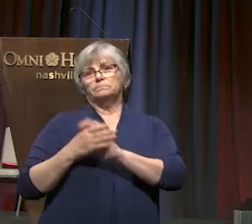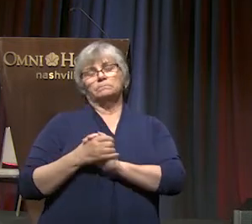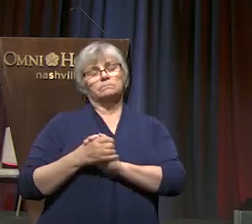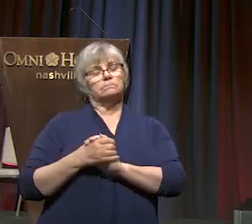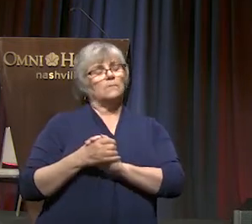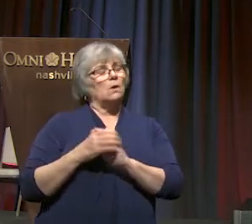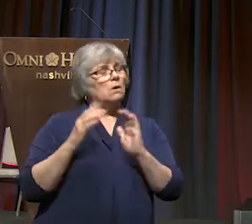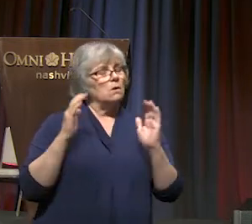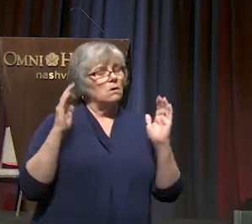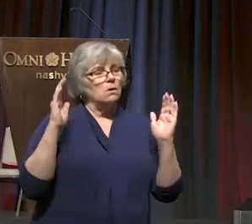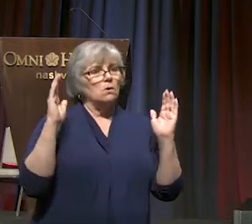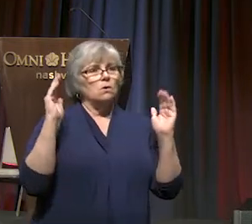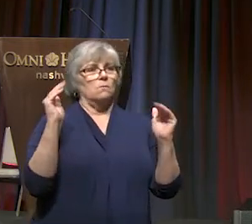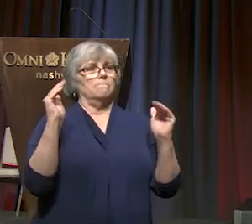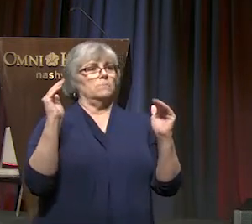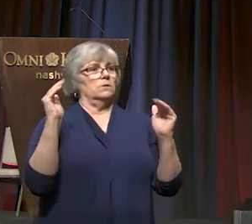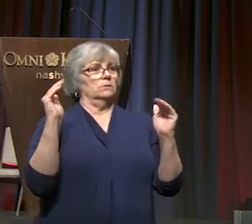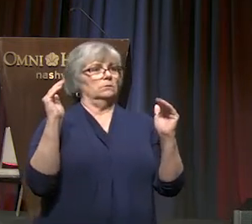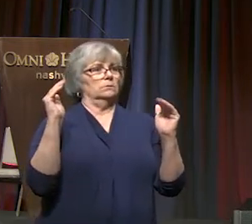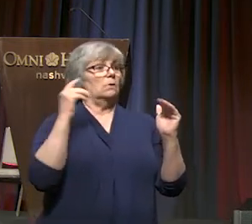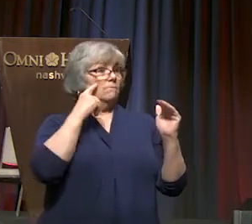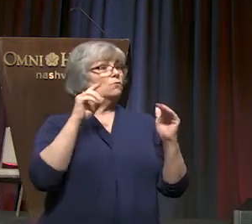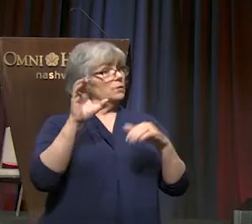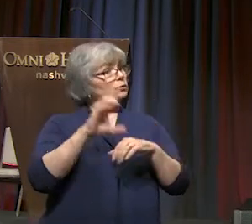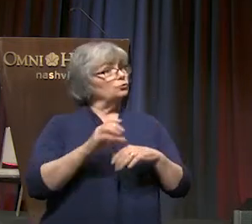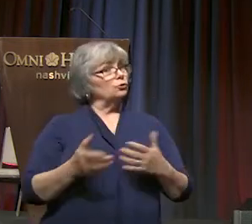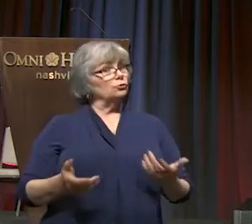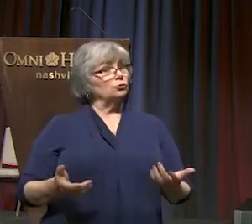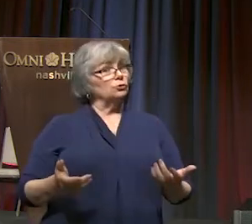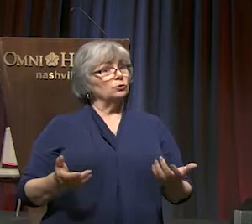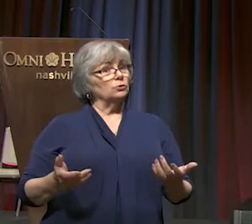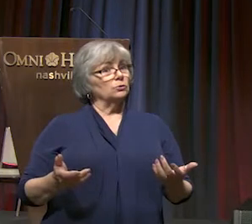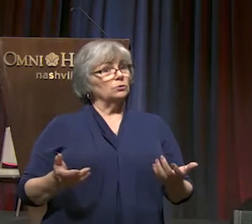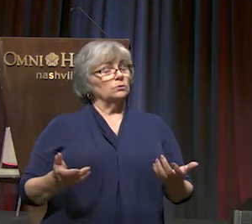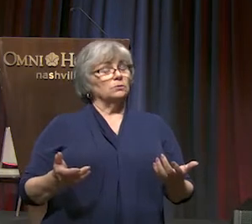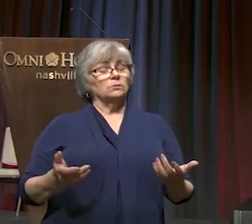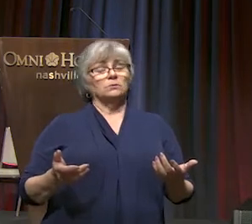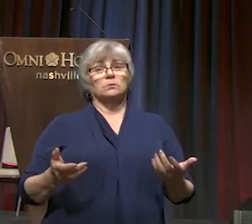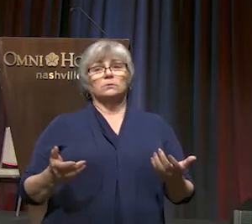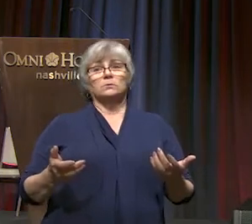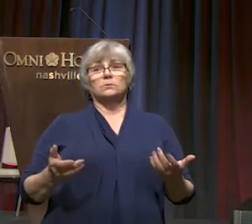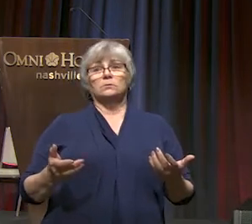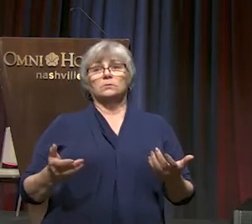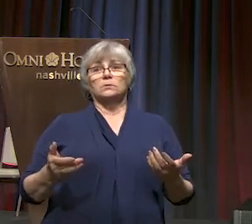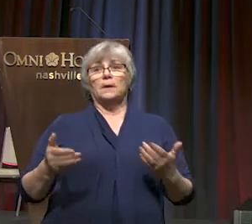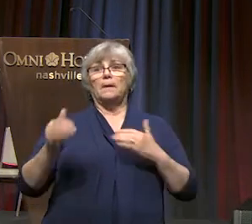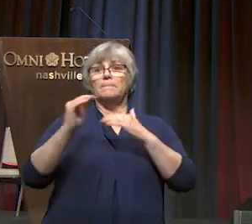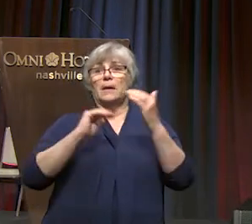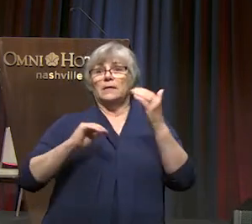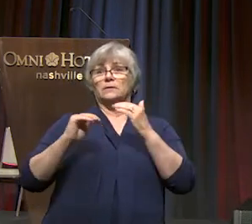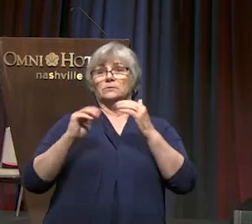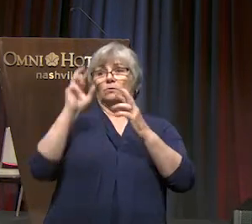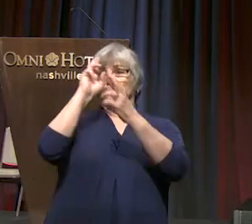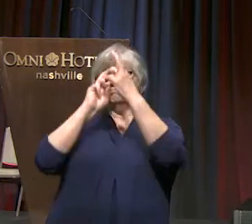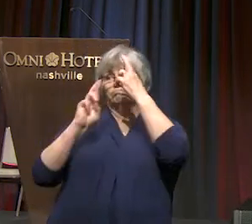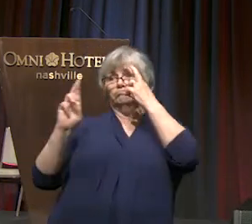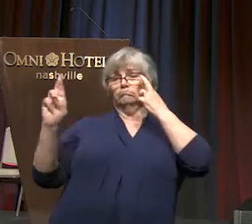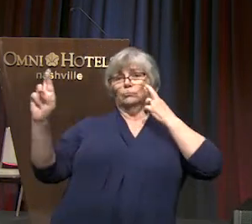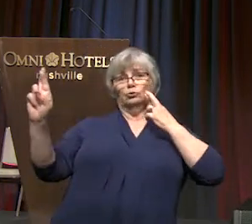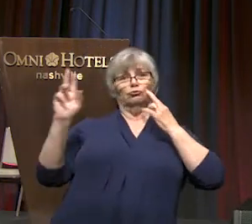Hope for the church is based on mutual listening.